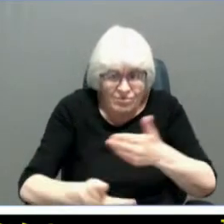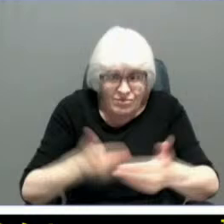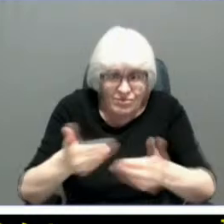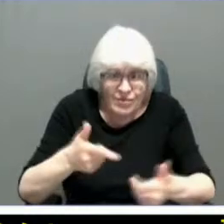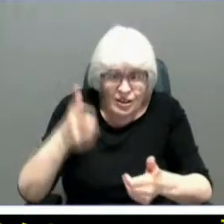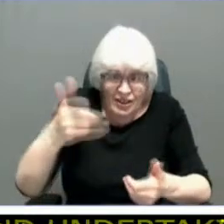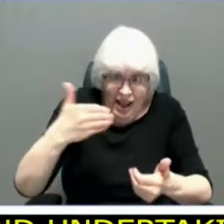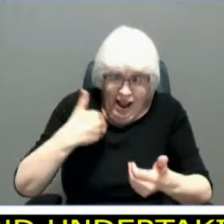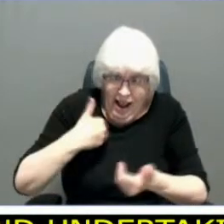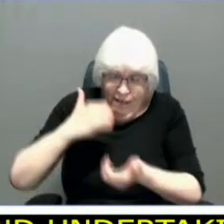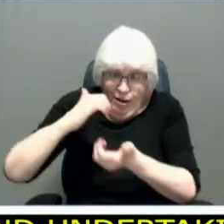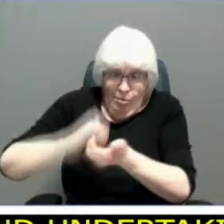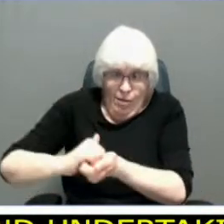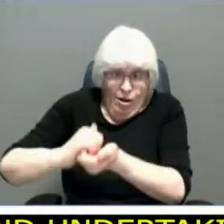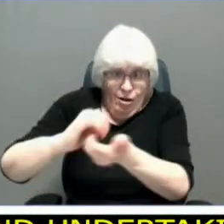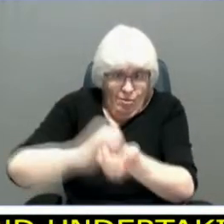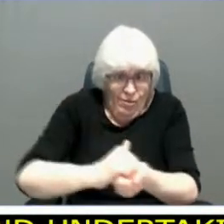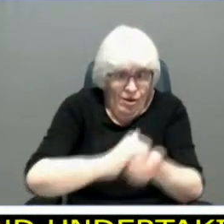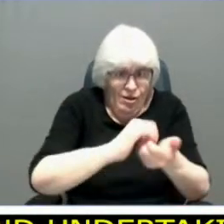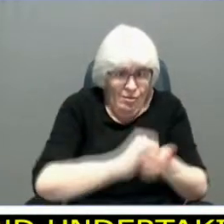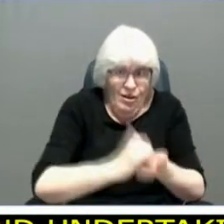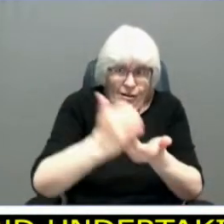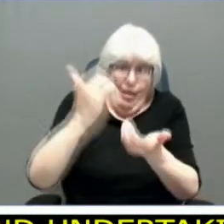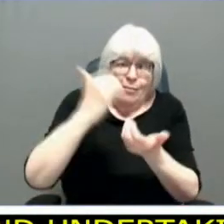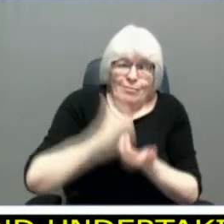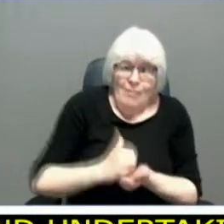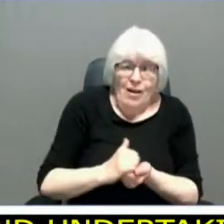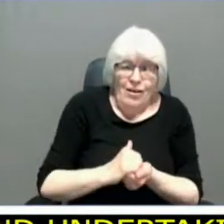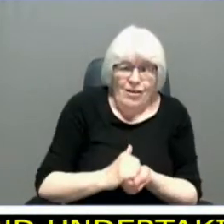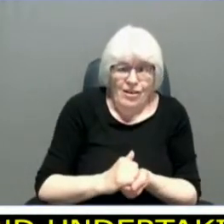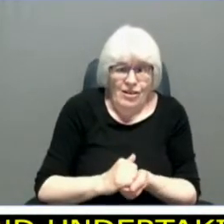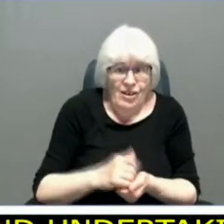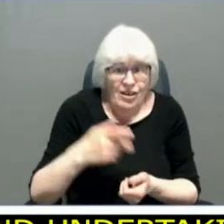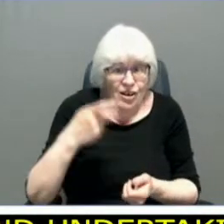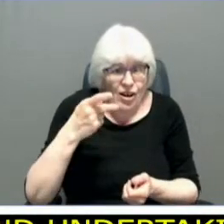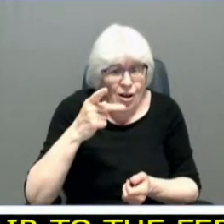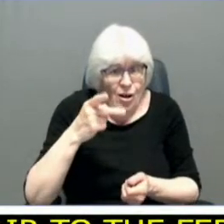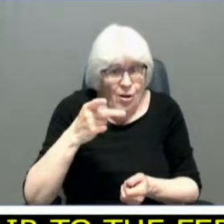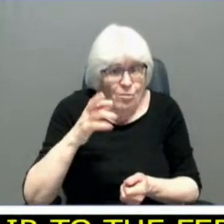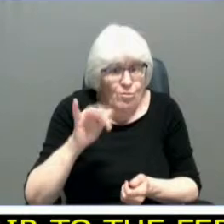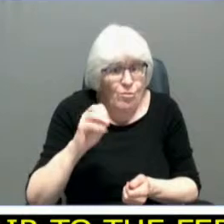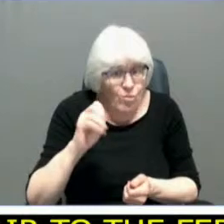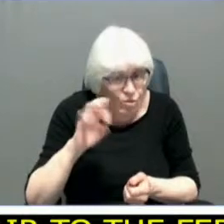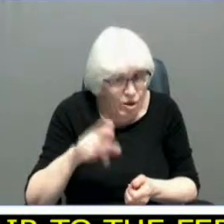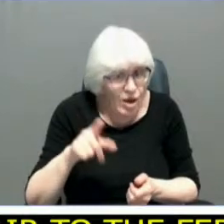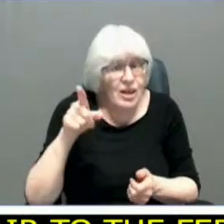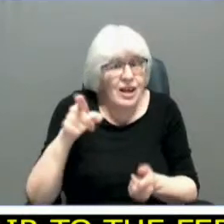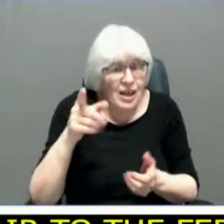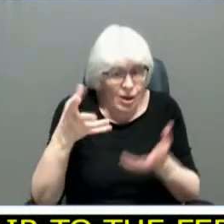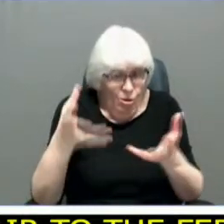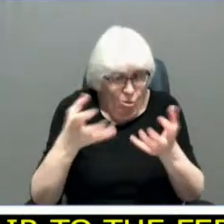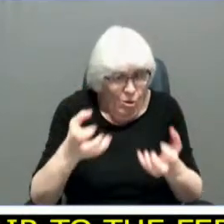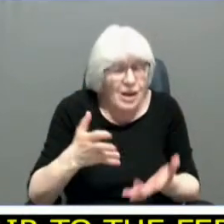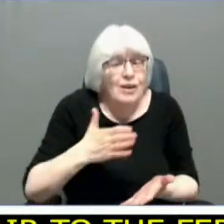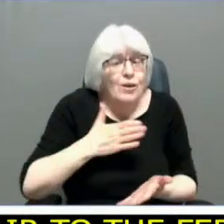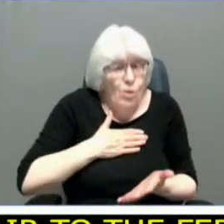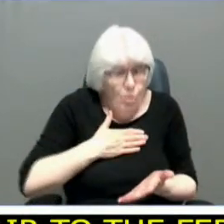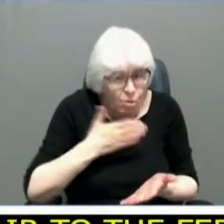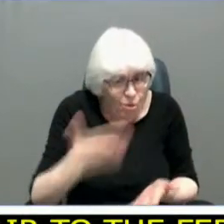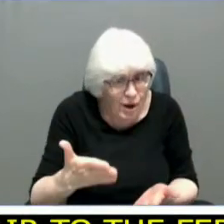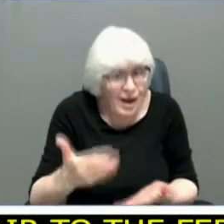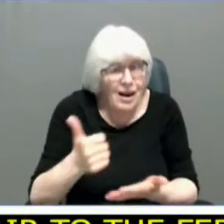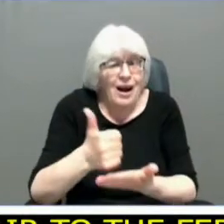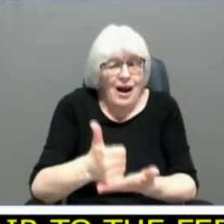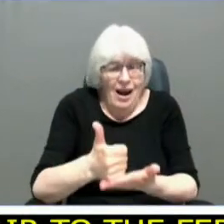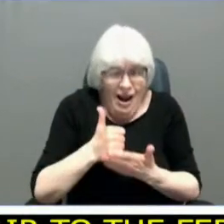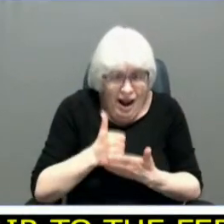as the premiers have said, that they are willing and wanting to solve this problem for Atlantic Canada as